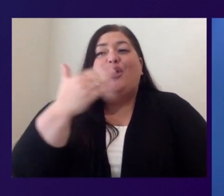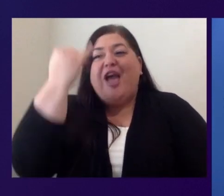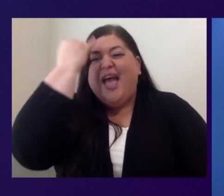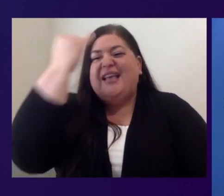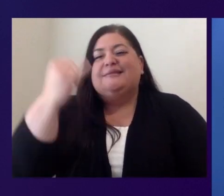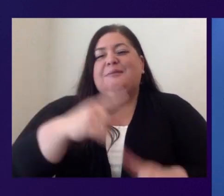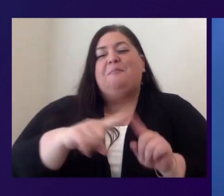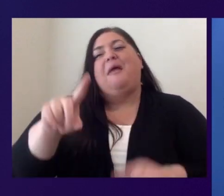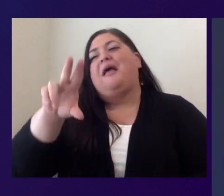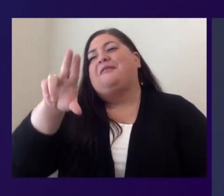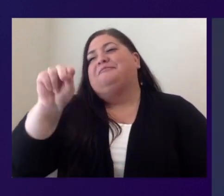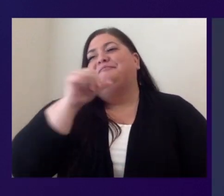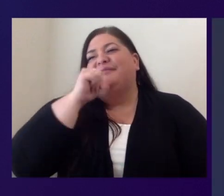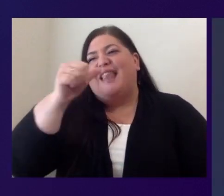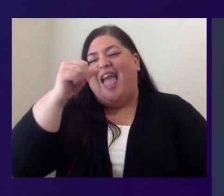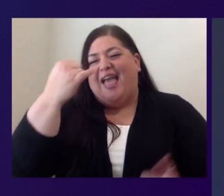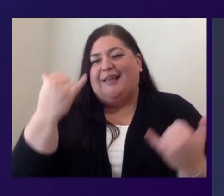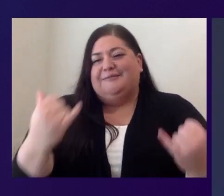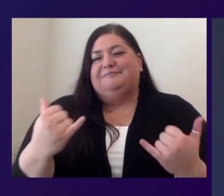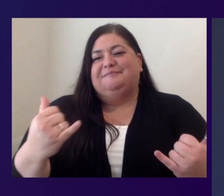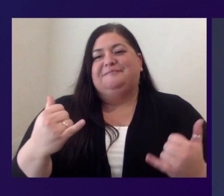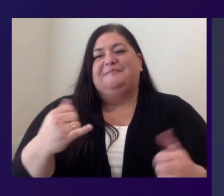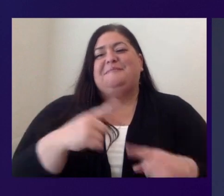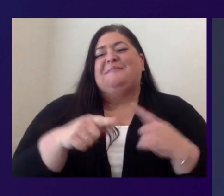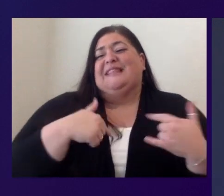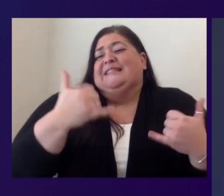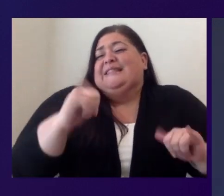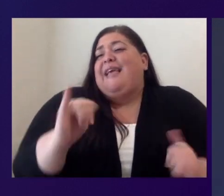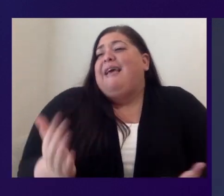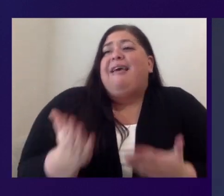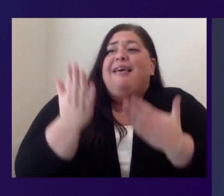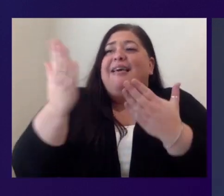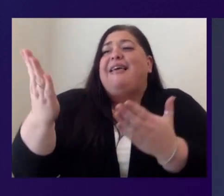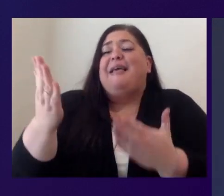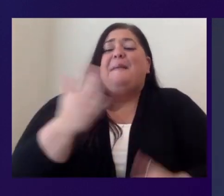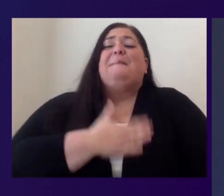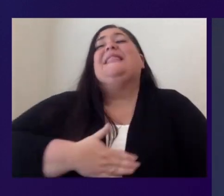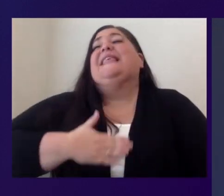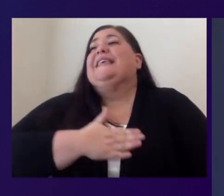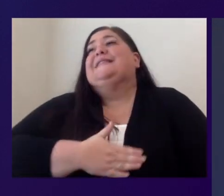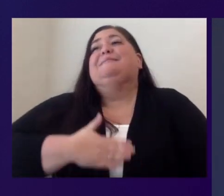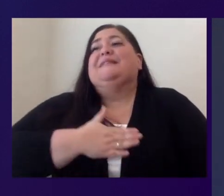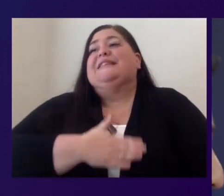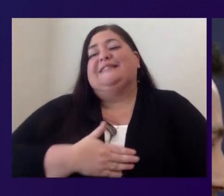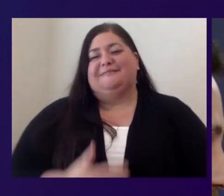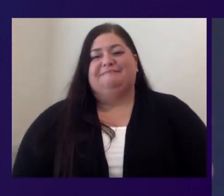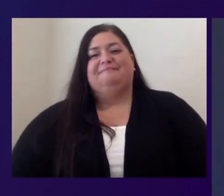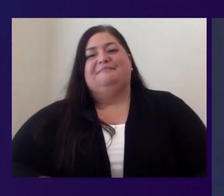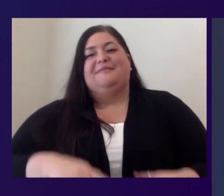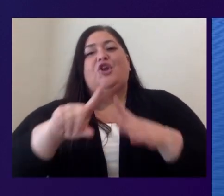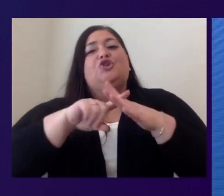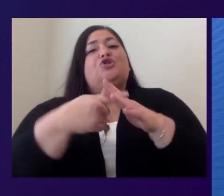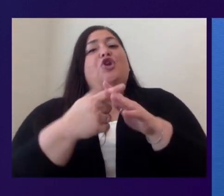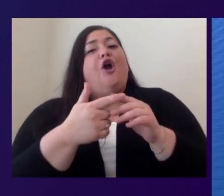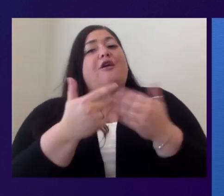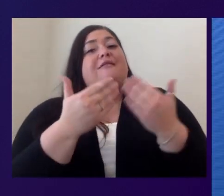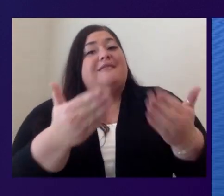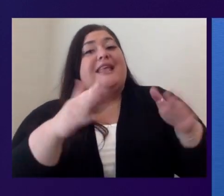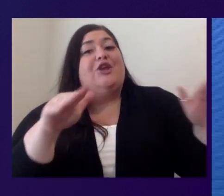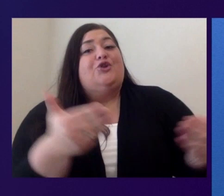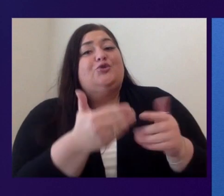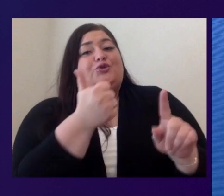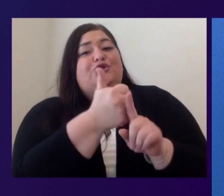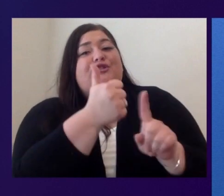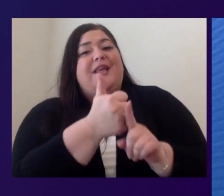So I still had to get it in, though. All right, please, Hassan, Andrew, let's start with you, Hassan. Introduce yourself to the stream. Hey, everybody. Thank